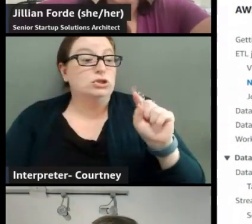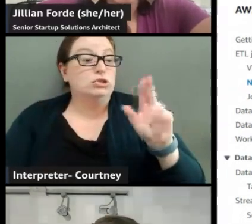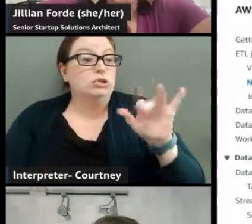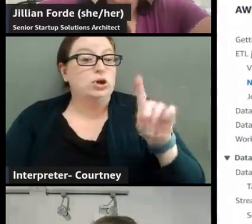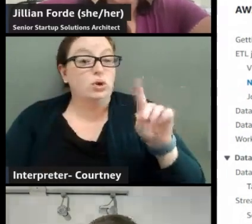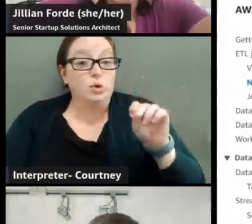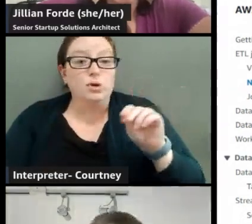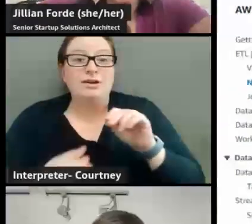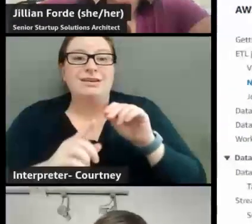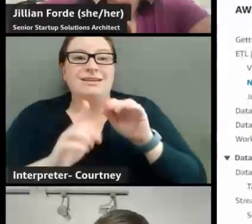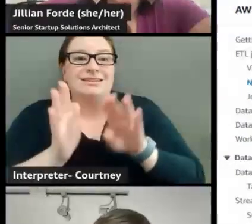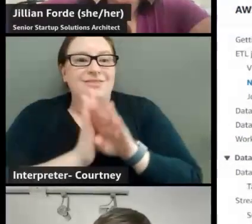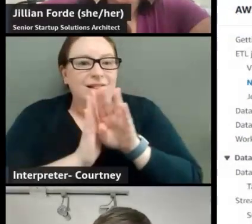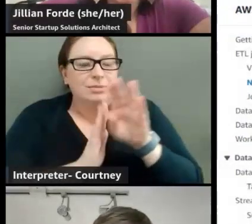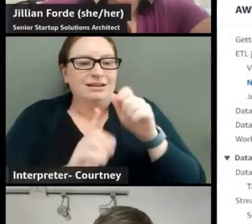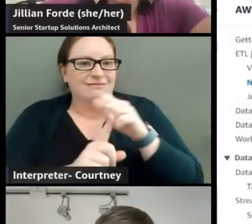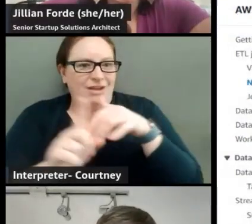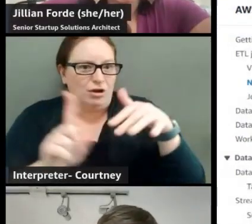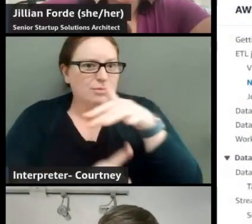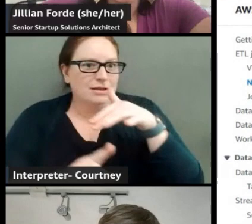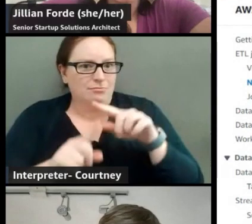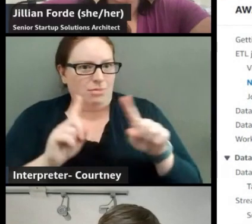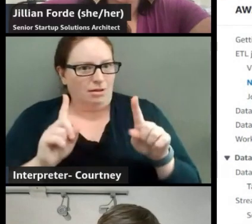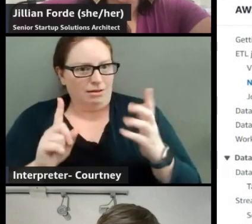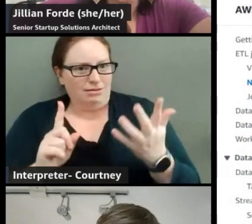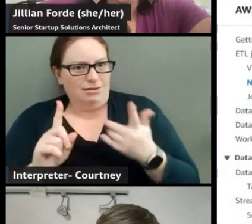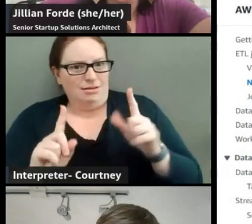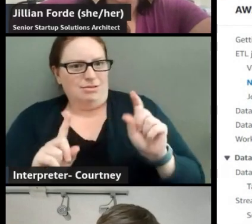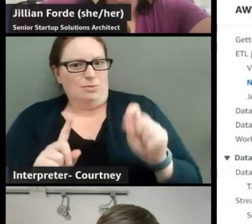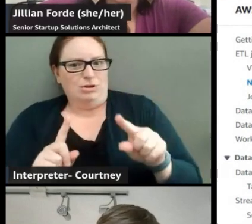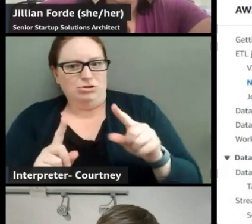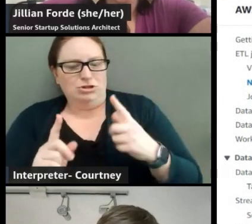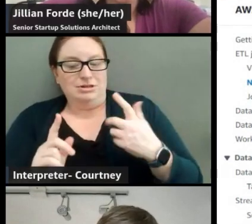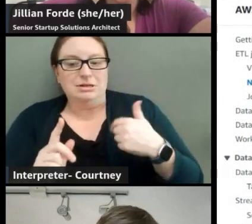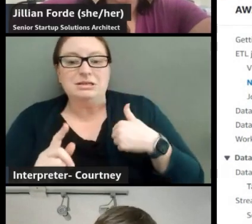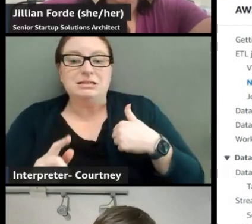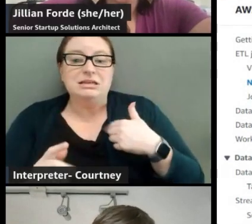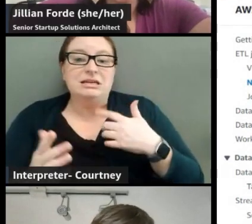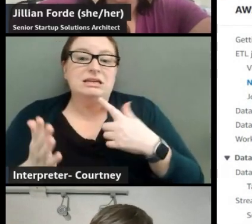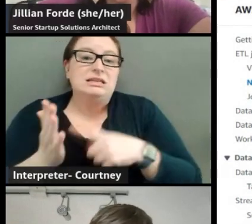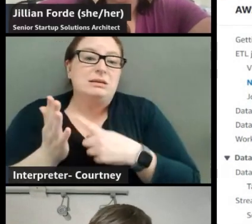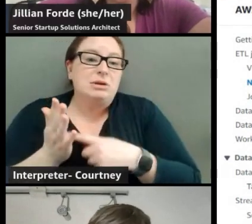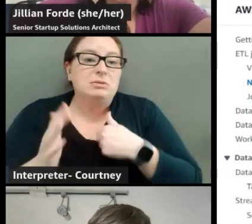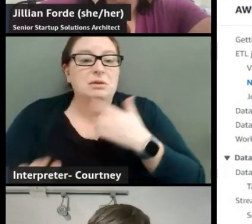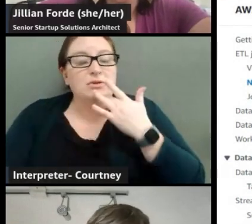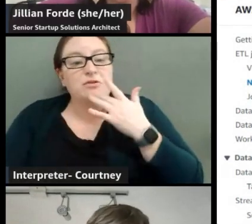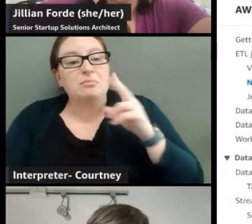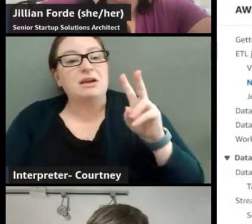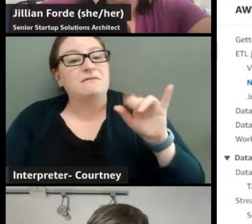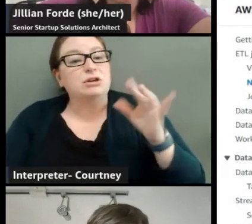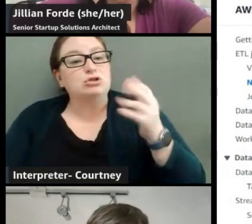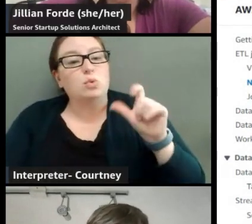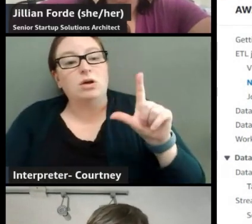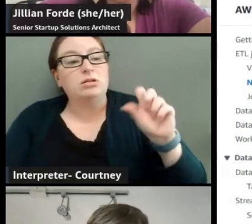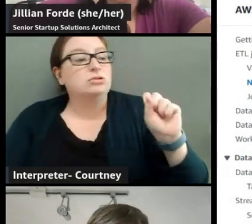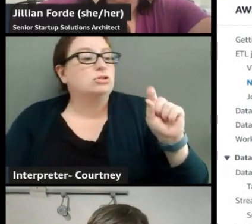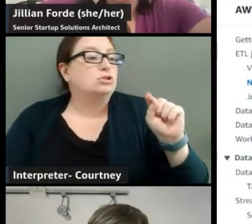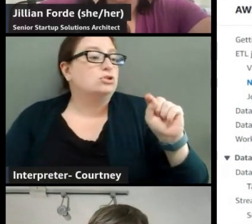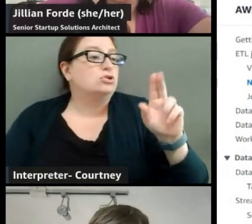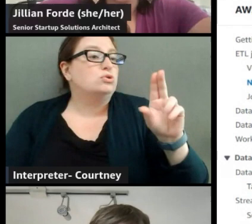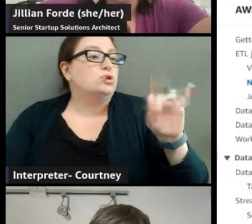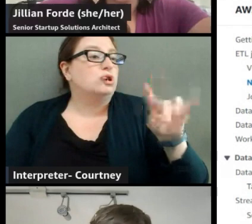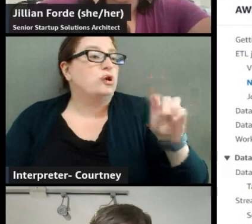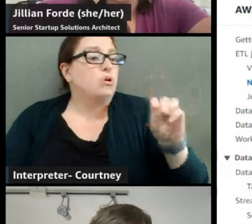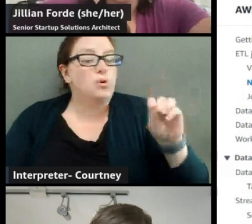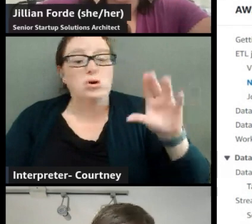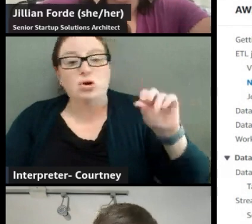the question sometimes comes is hey, I like my Visual Studio Code, or I like my PyCharm, or I like my Jupyter